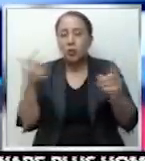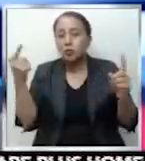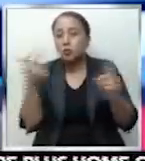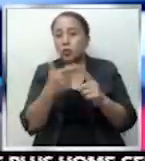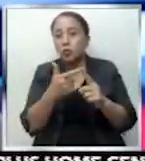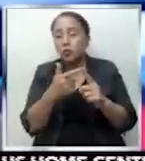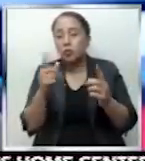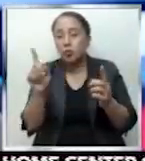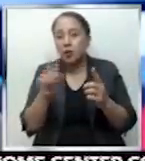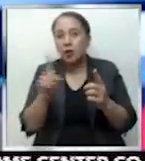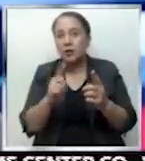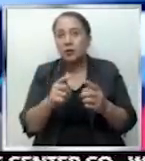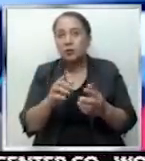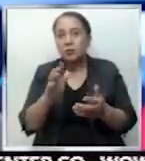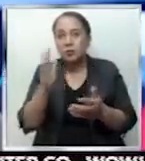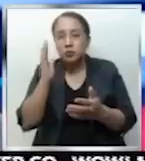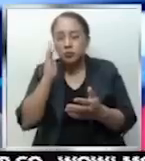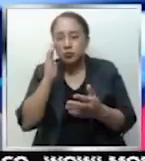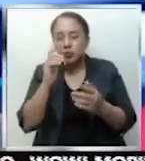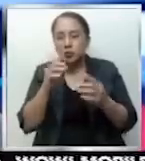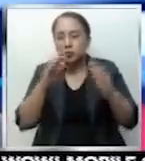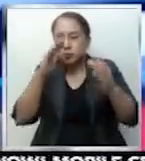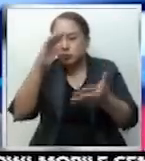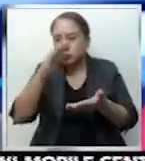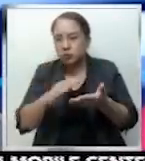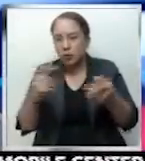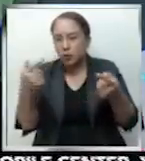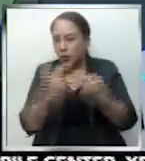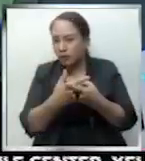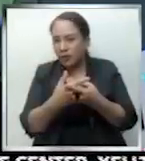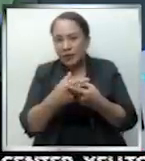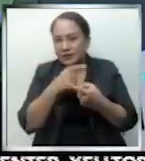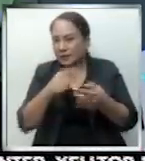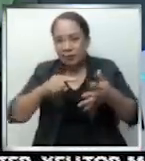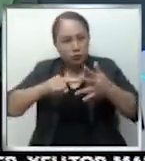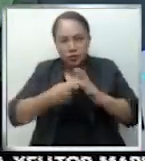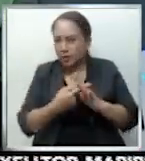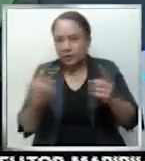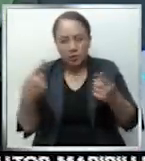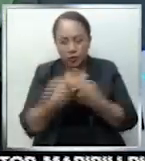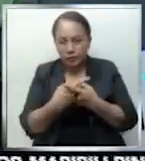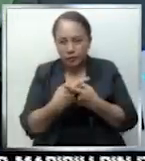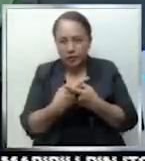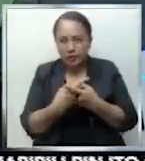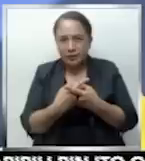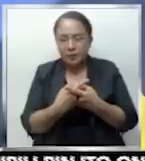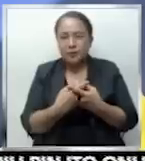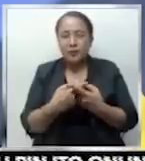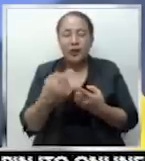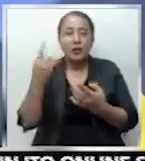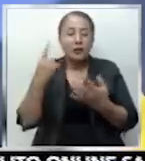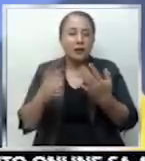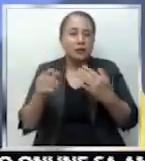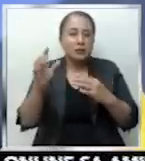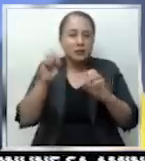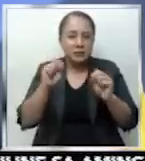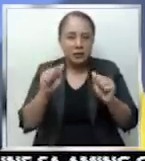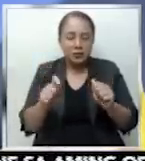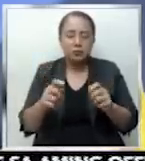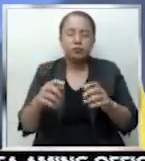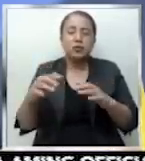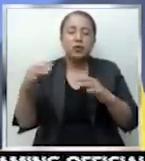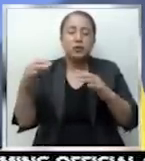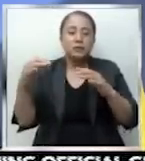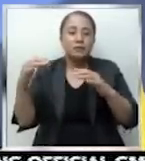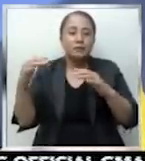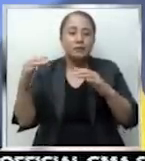to deter conflict, not to instigate conflict. Recently, just last Saturday, a Chinese warship was spotted